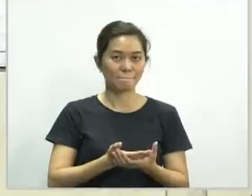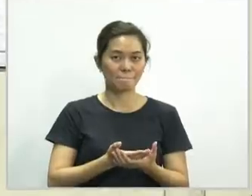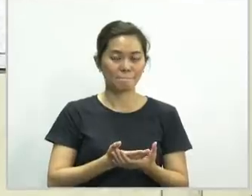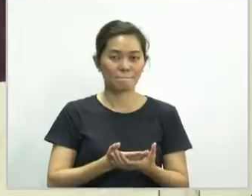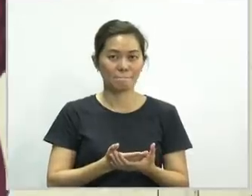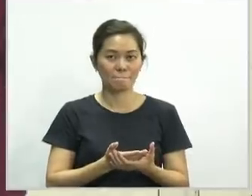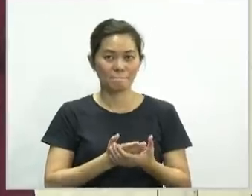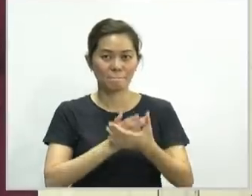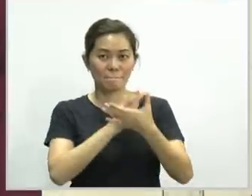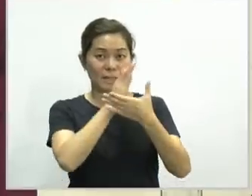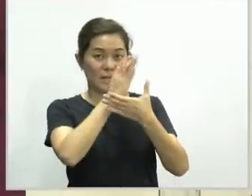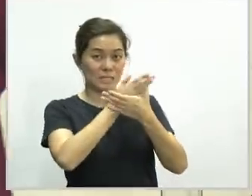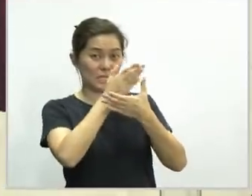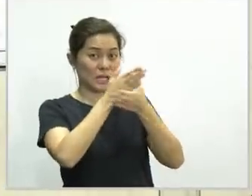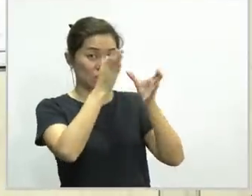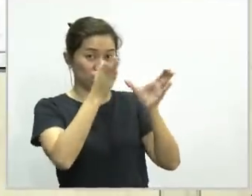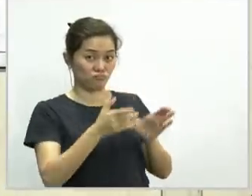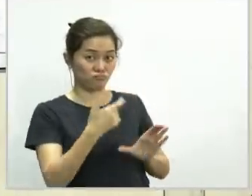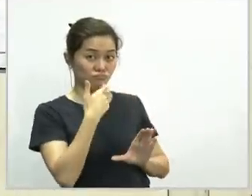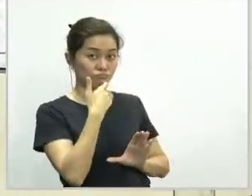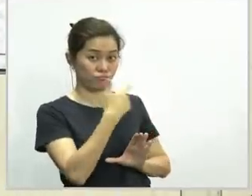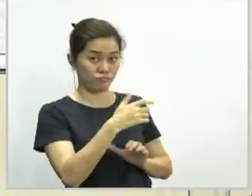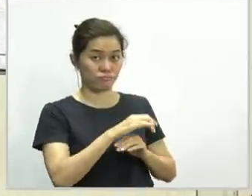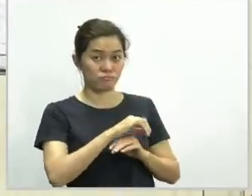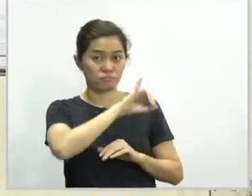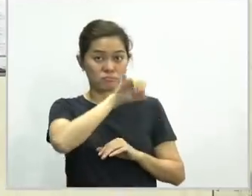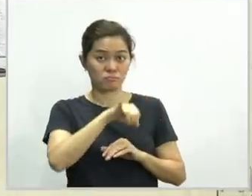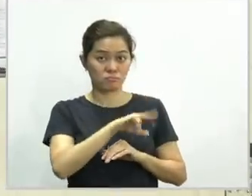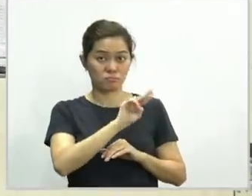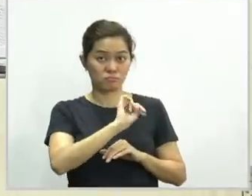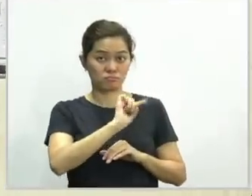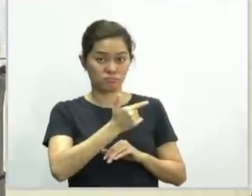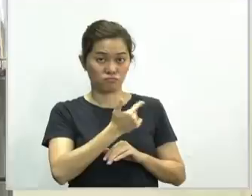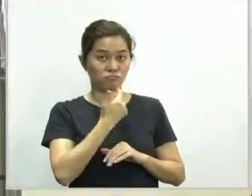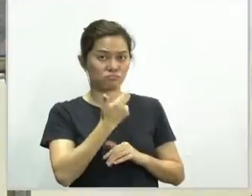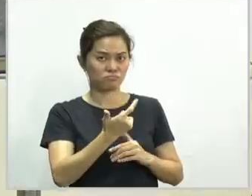Jung, he said, "I could dismiss